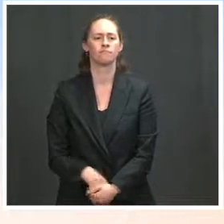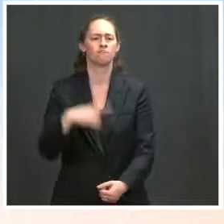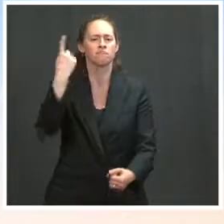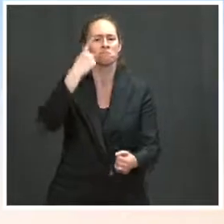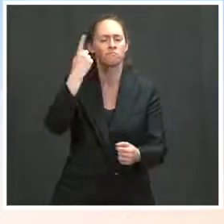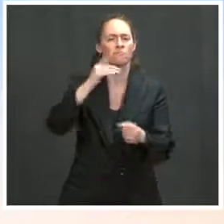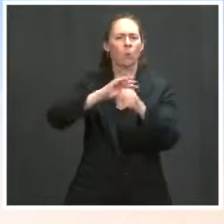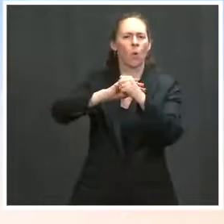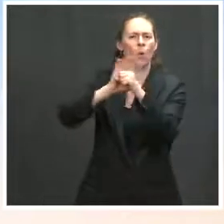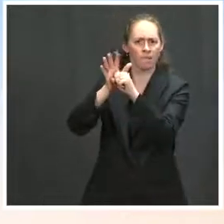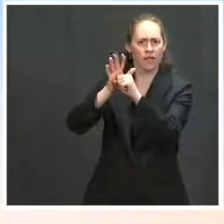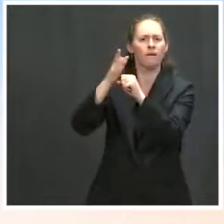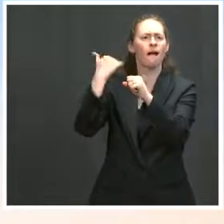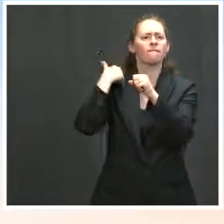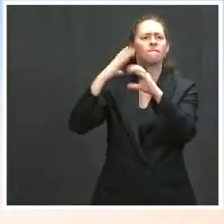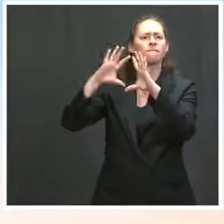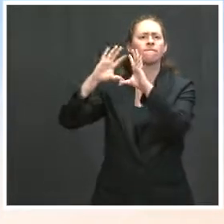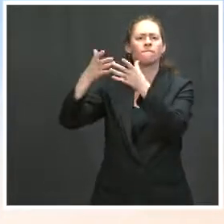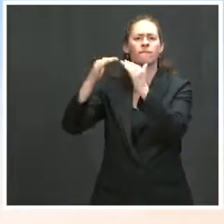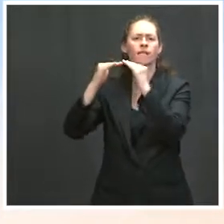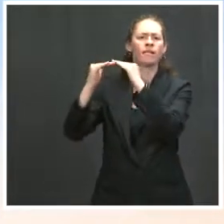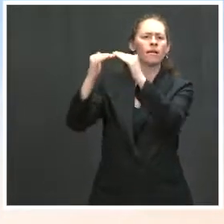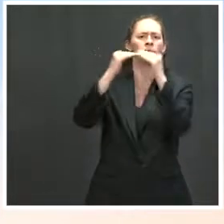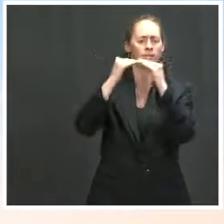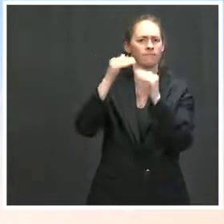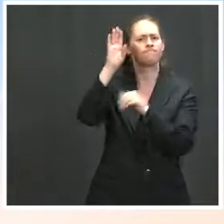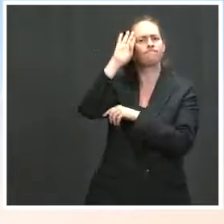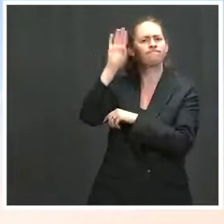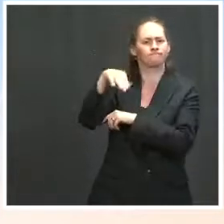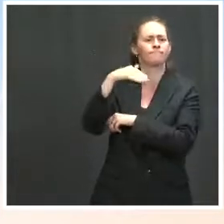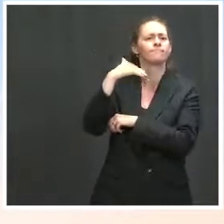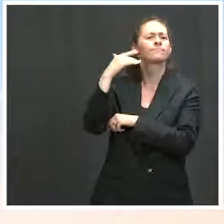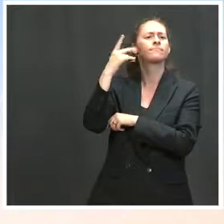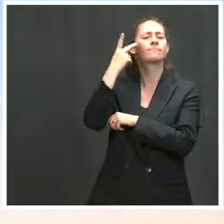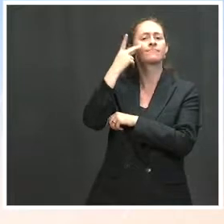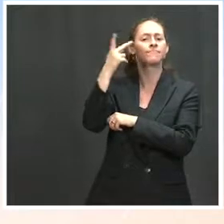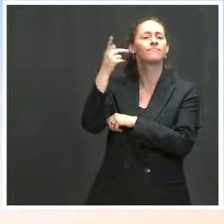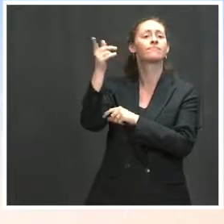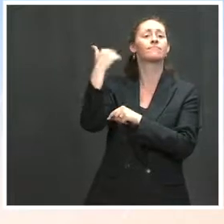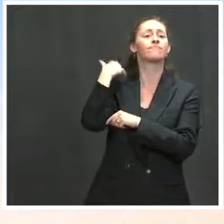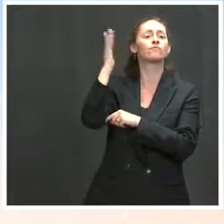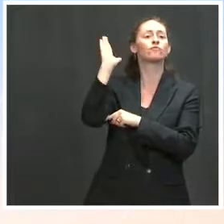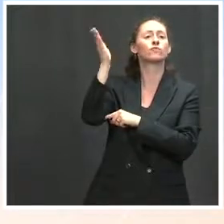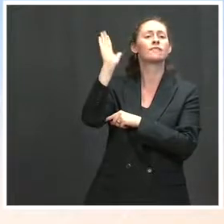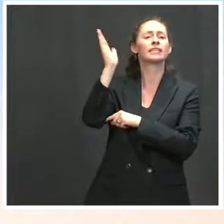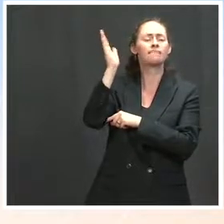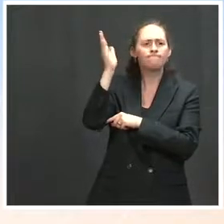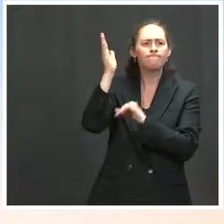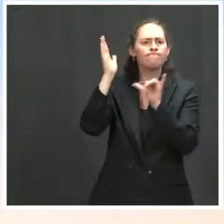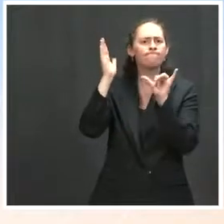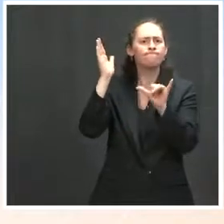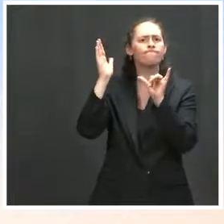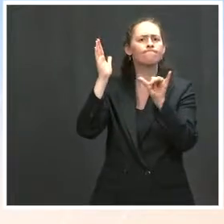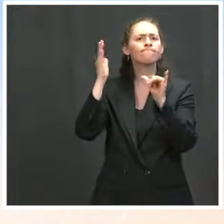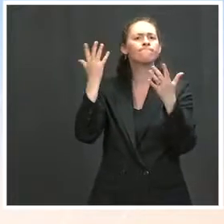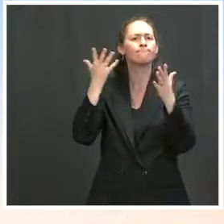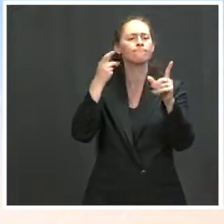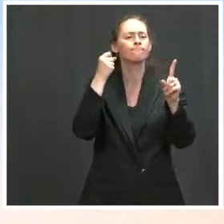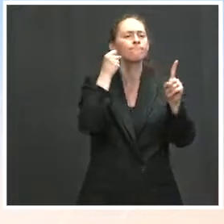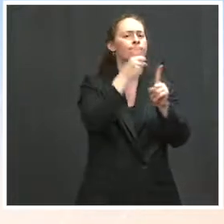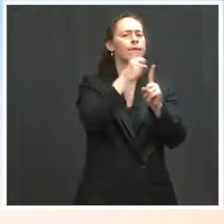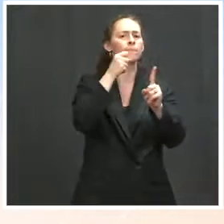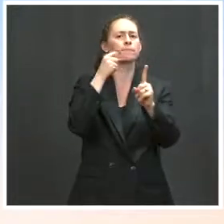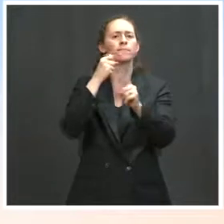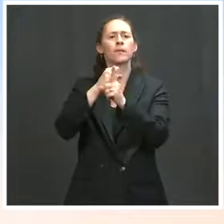making up the new coronavirus cases in cities like DC has risen sharply, and this is after the vaccines were widely available. In DC